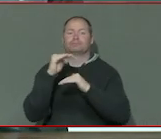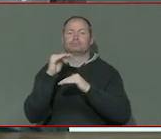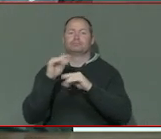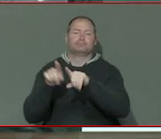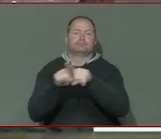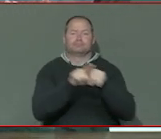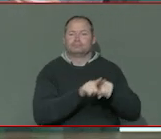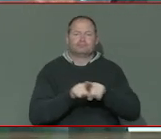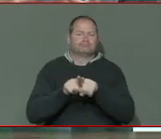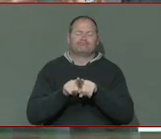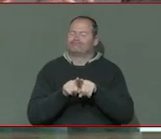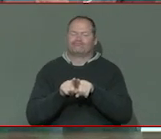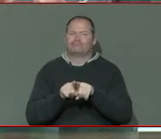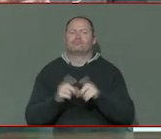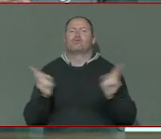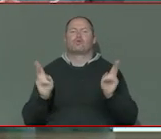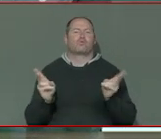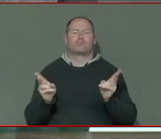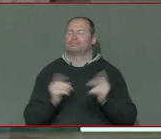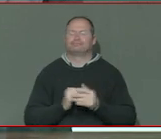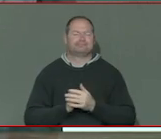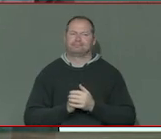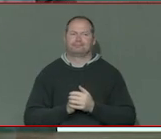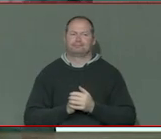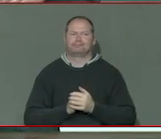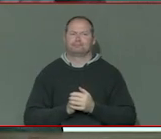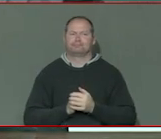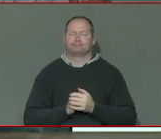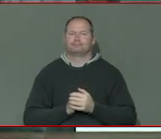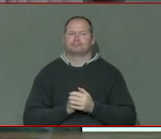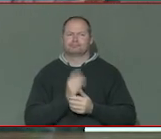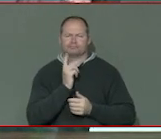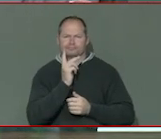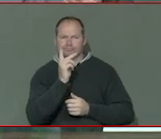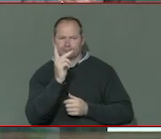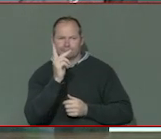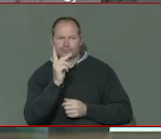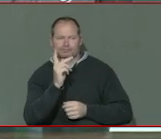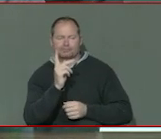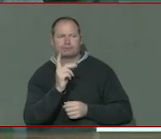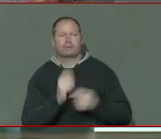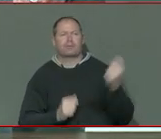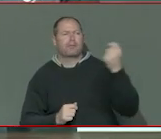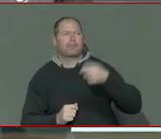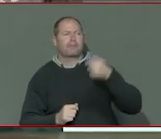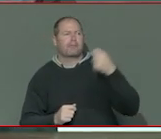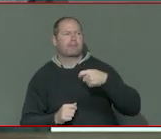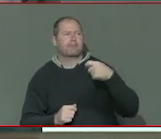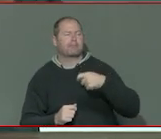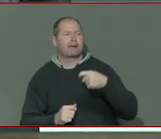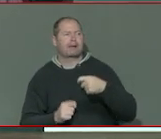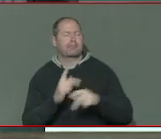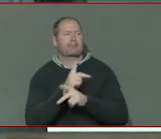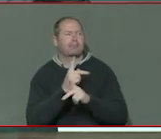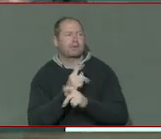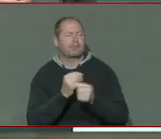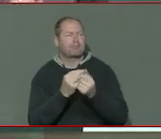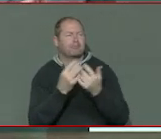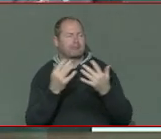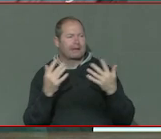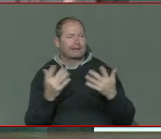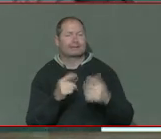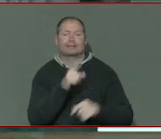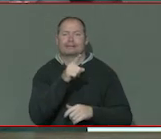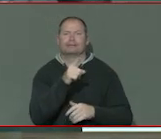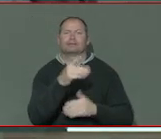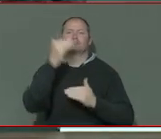Normally not. All right, you work with your debtors, you see who of them pay you regularly, who buys a lot. That